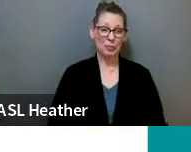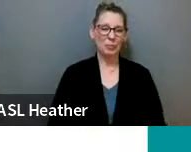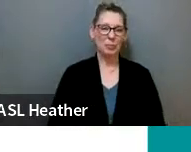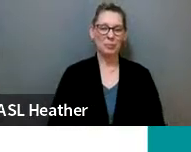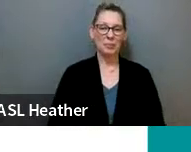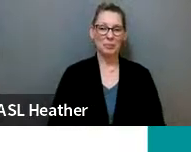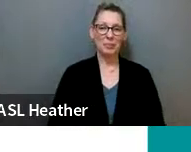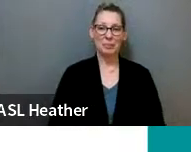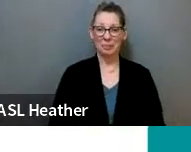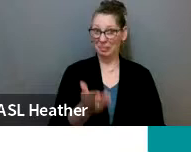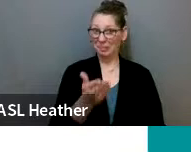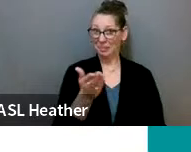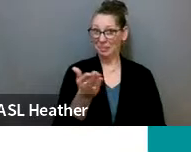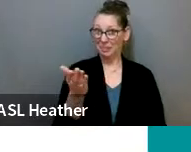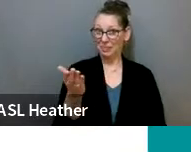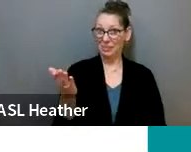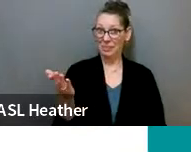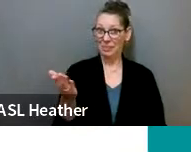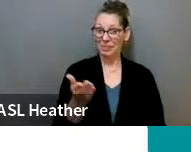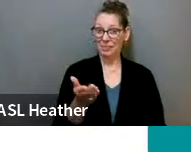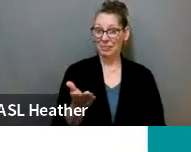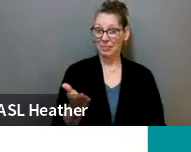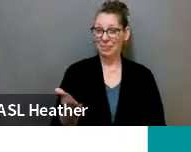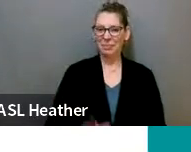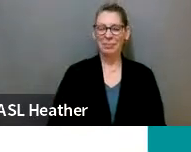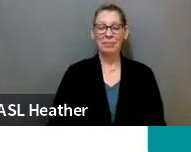Other questions?